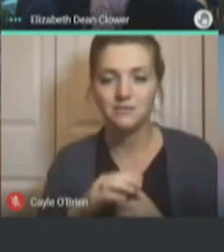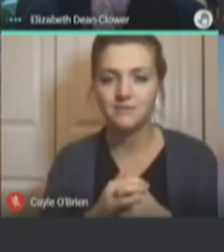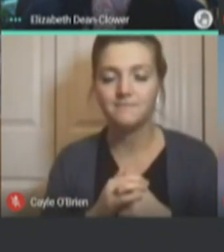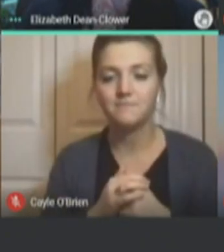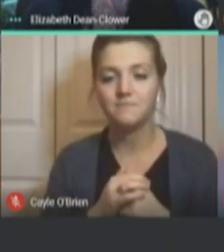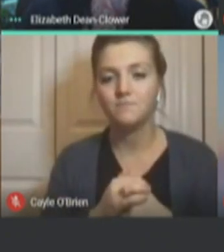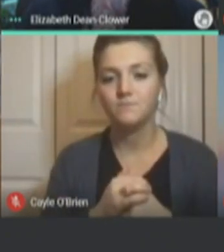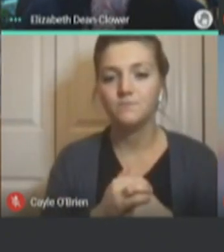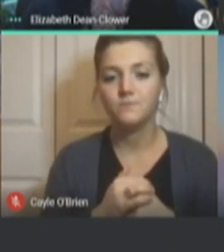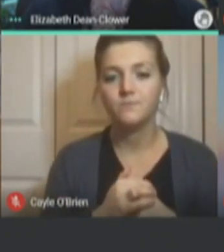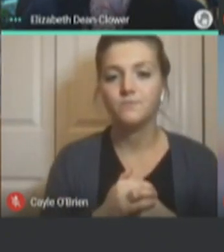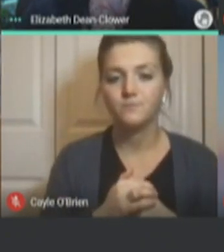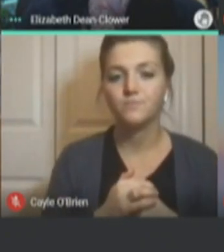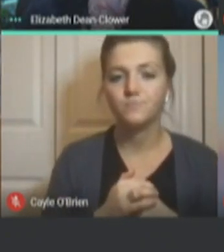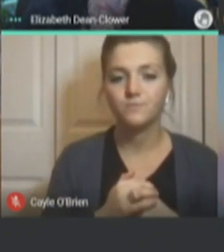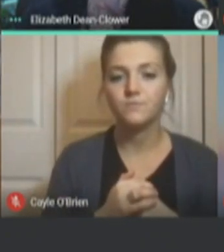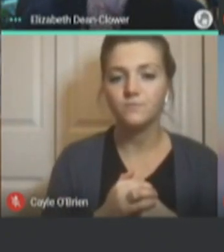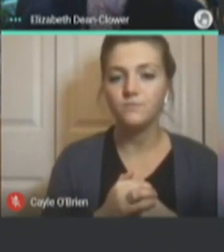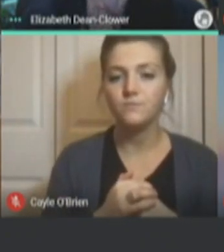channels.